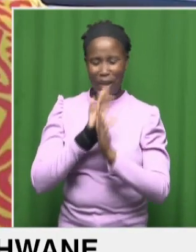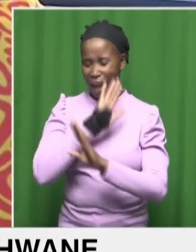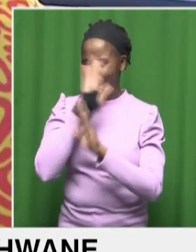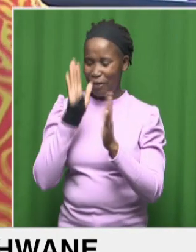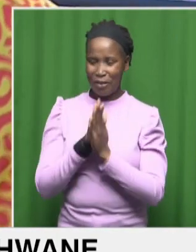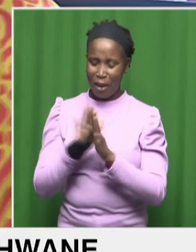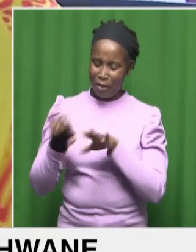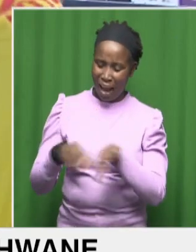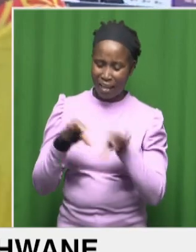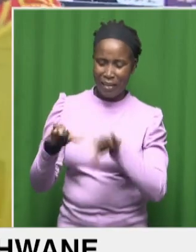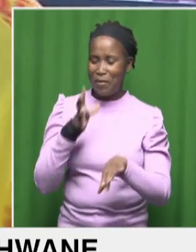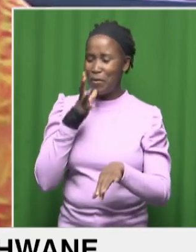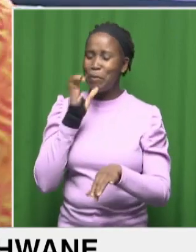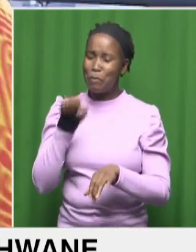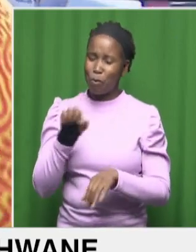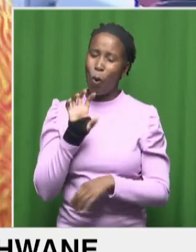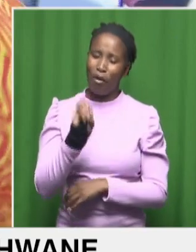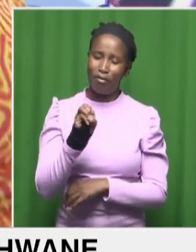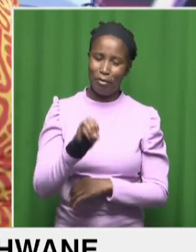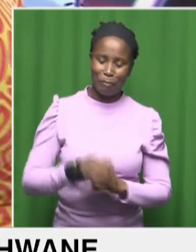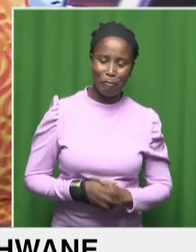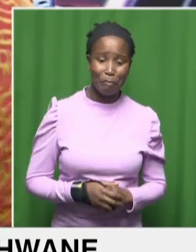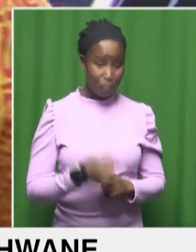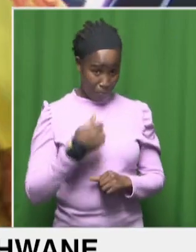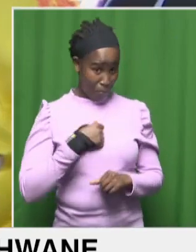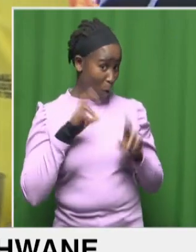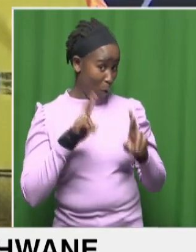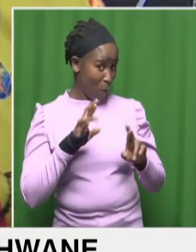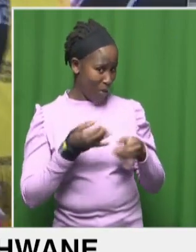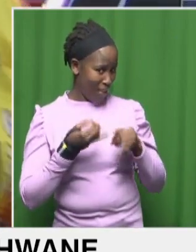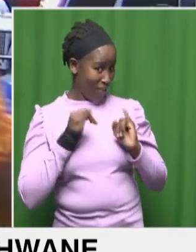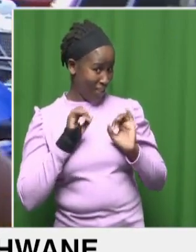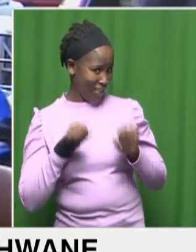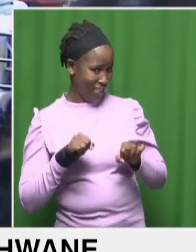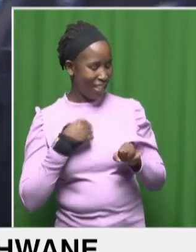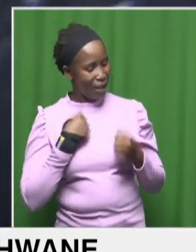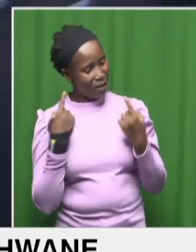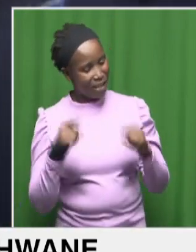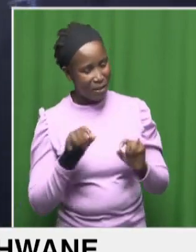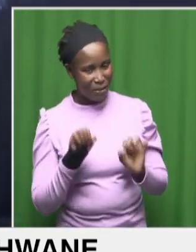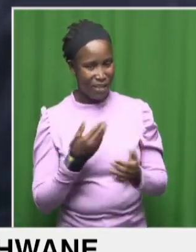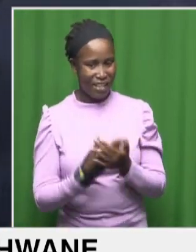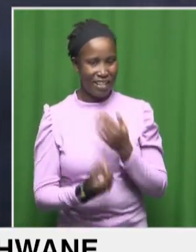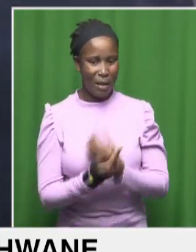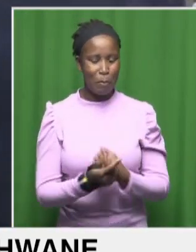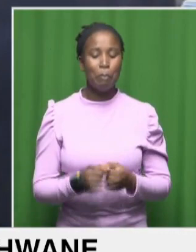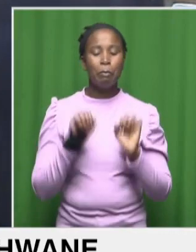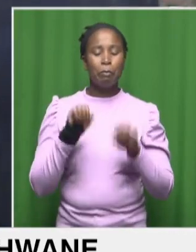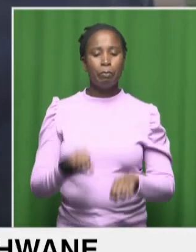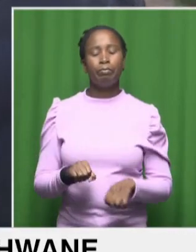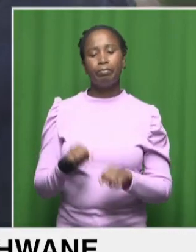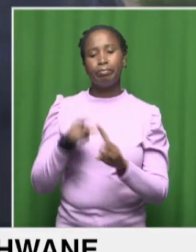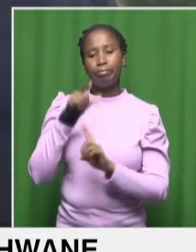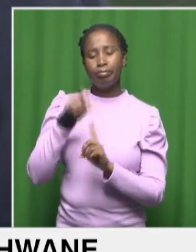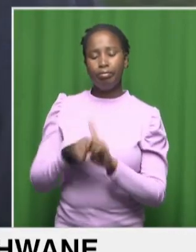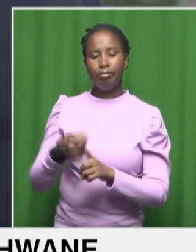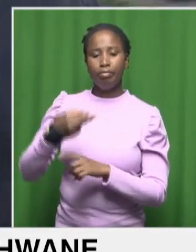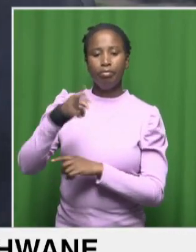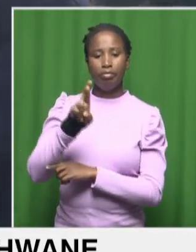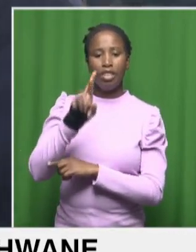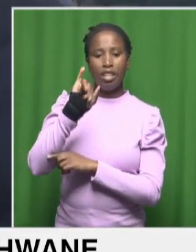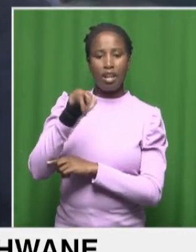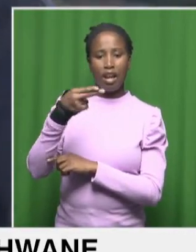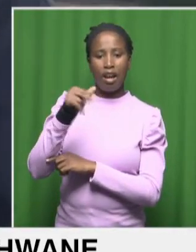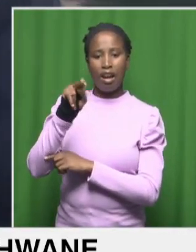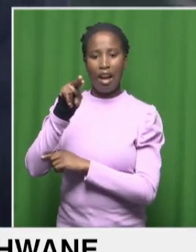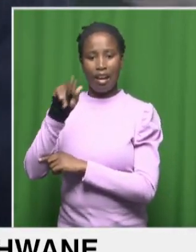activities. I hope we're invited. We'll be there as soon as we receive the invite. And Rihanna, of course, you know, Tshwane is an